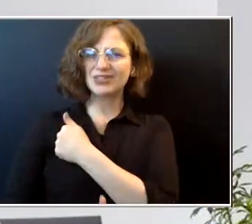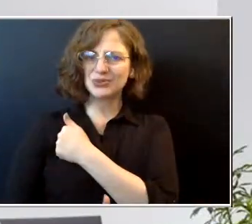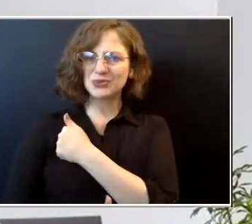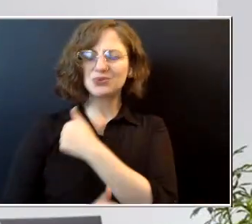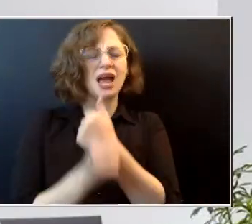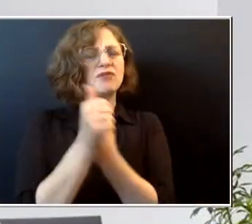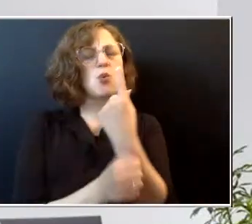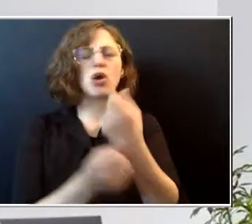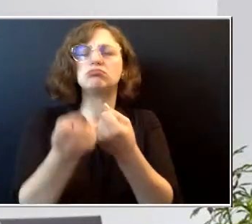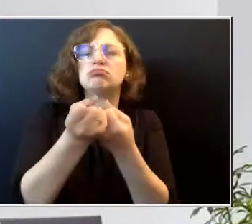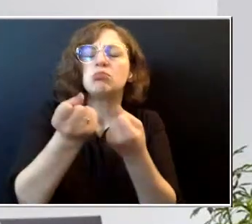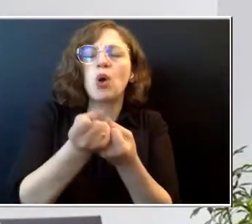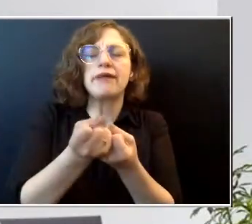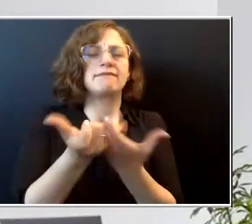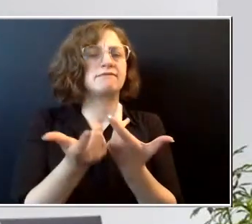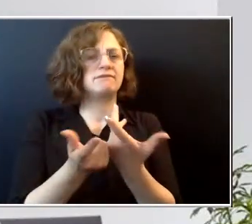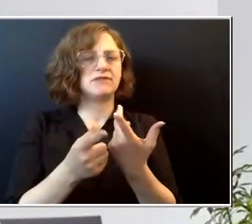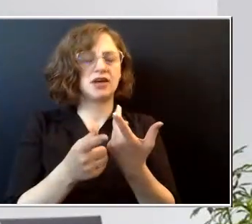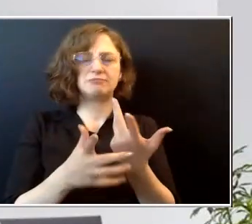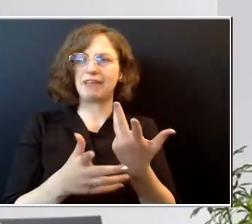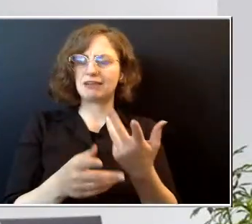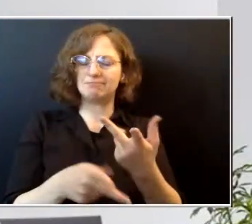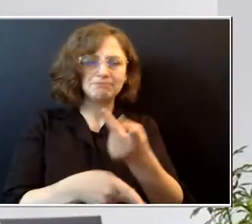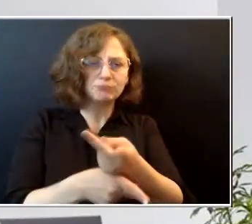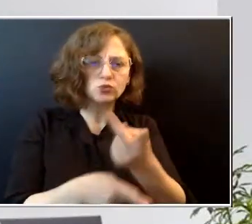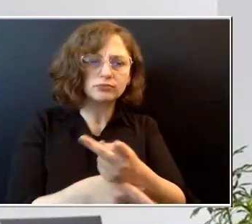other. And there was an attitude that,